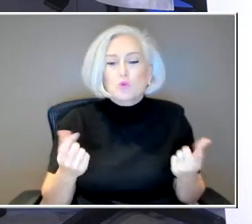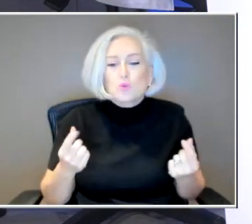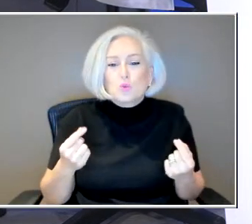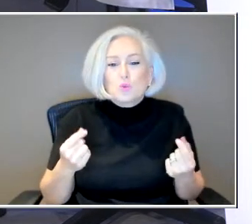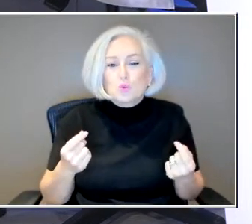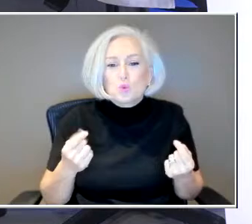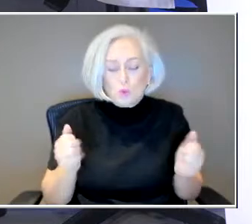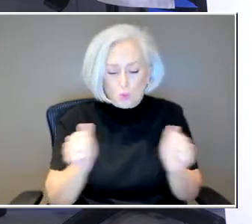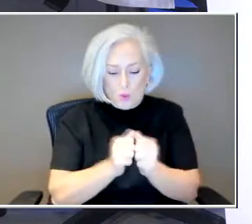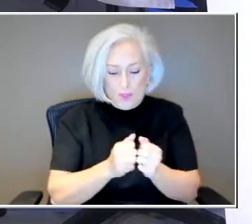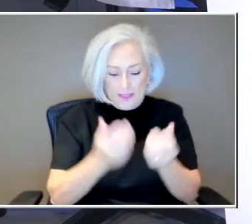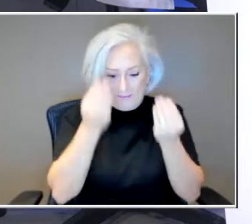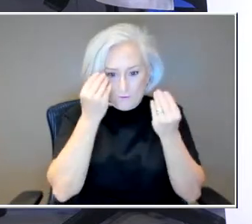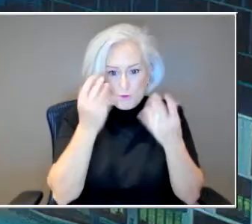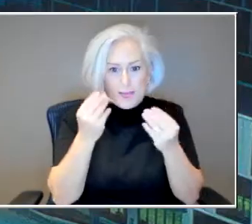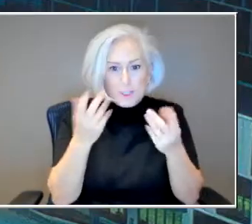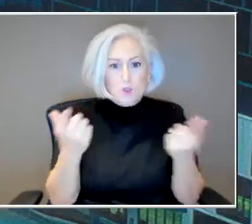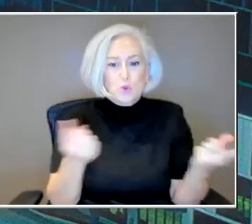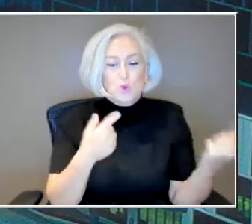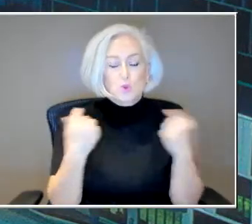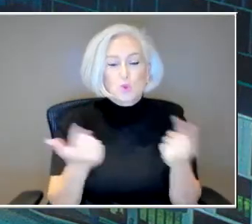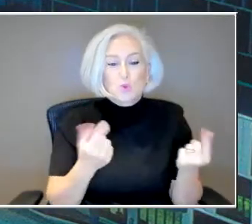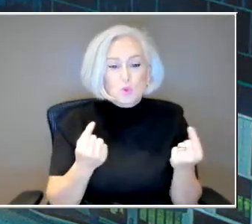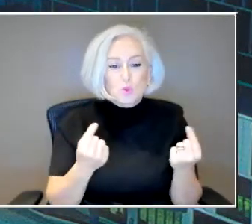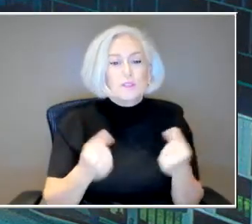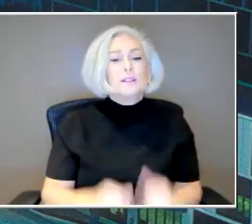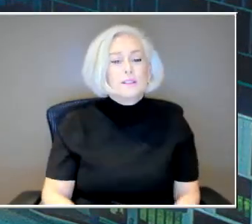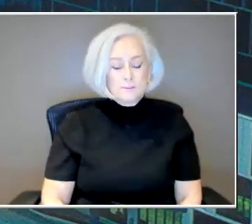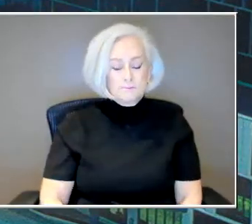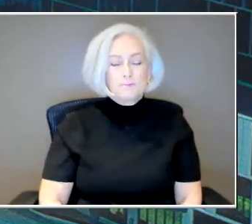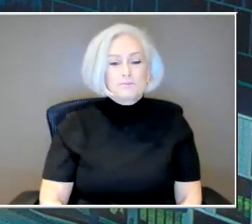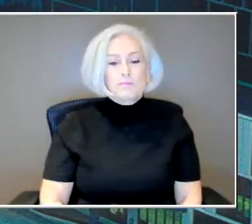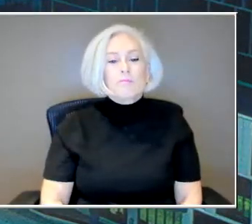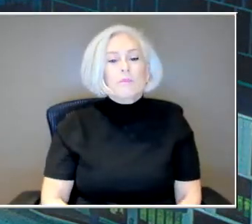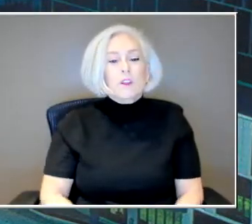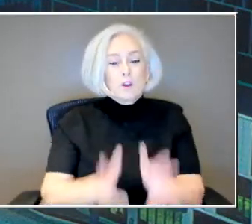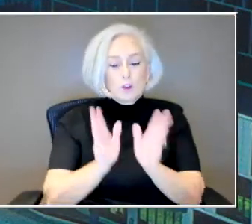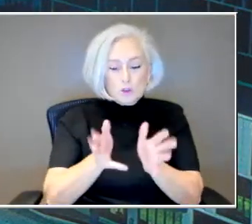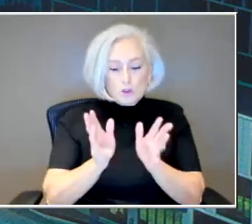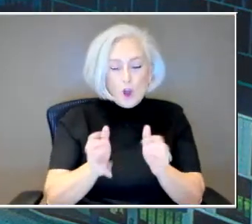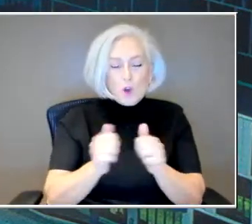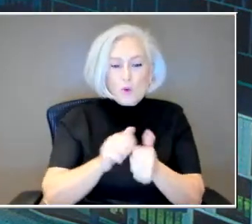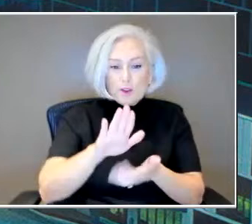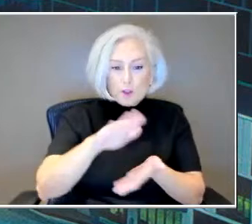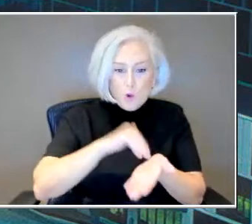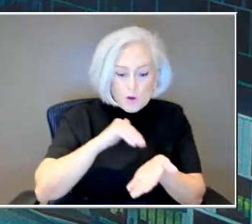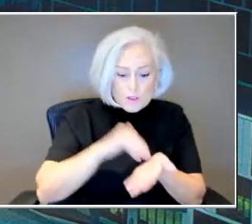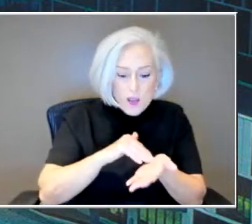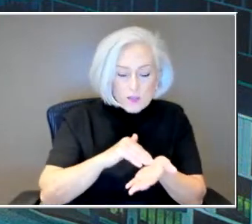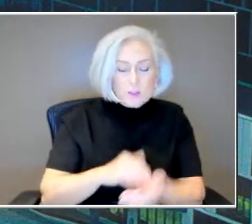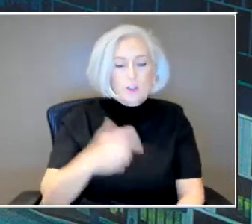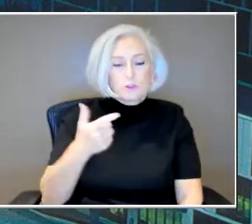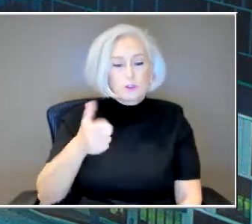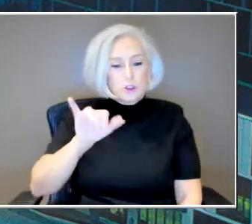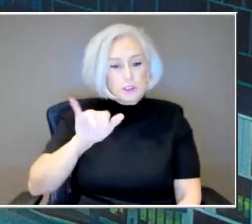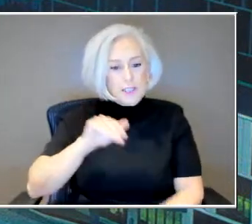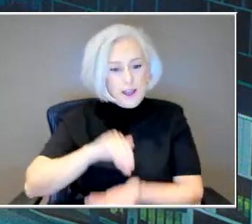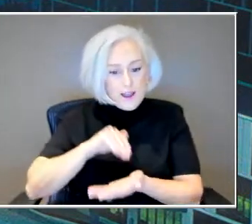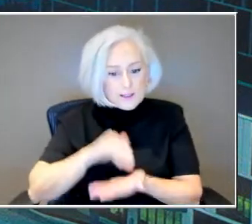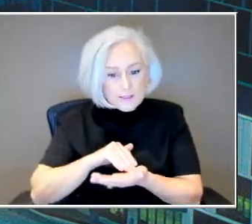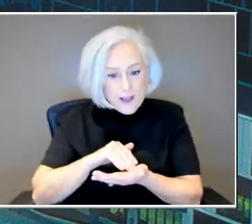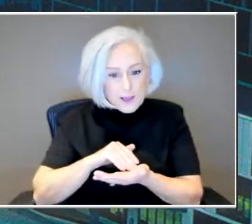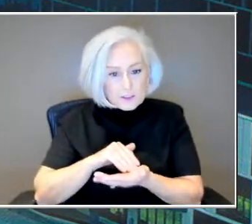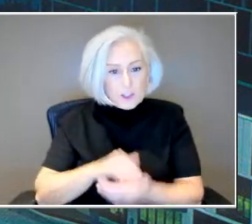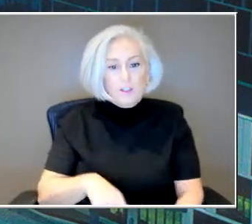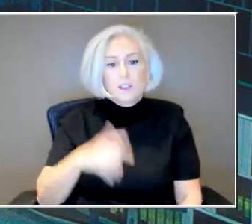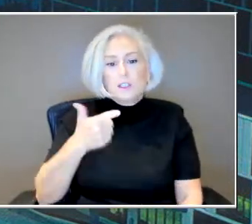information? Exactly. So talk to your primary care doctor, talk to a local gastroenterologist, or talk to a local gynecologist